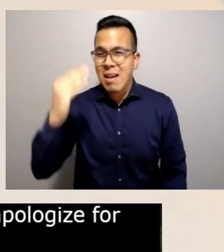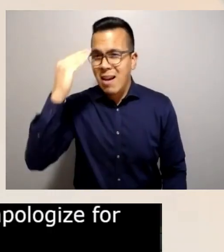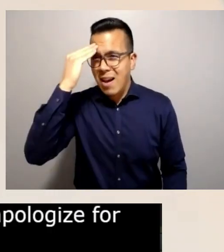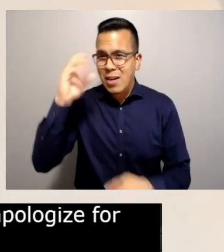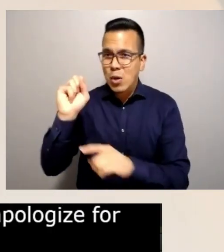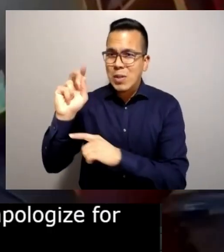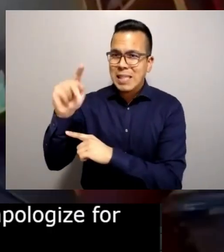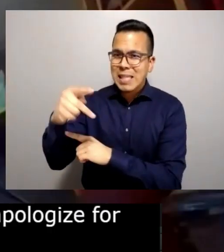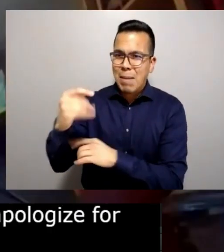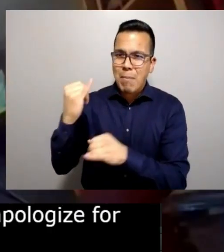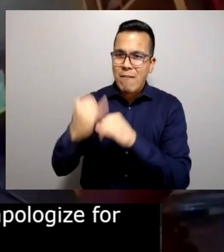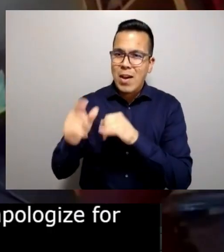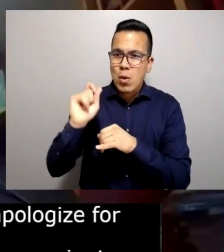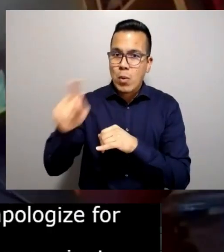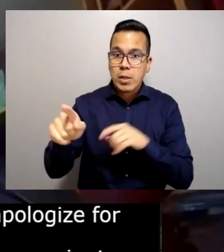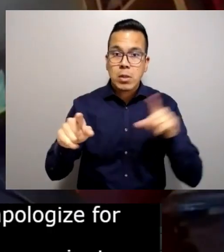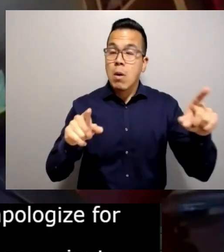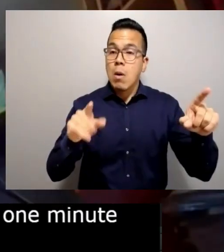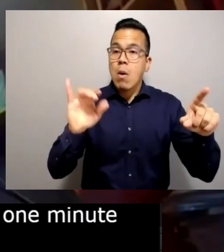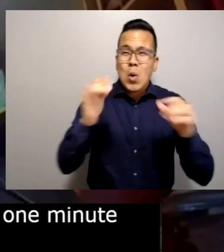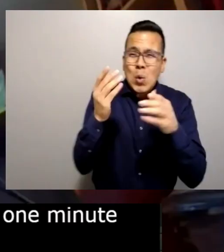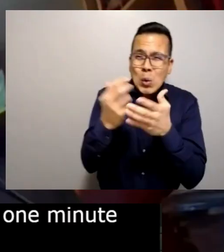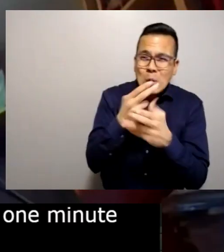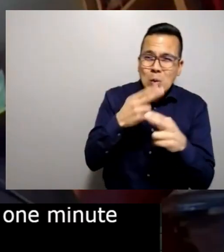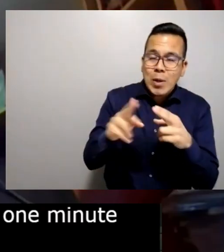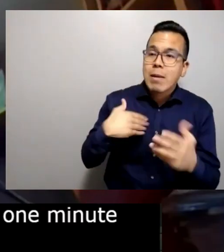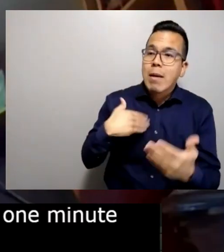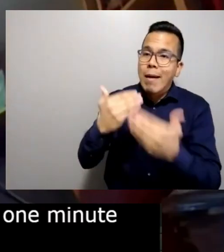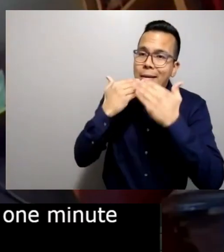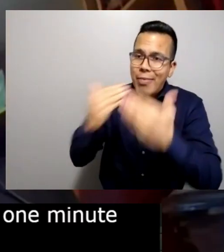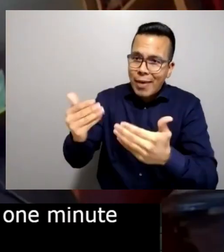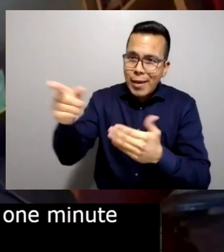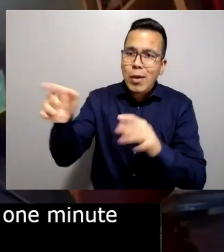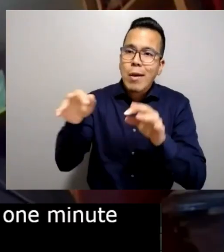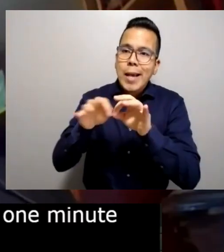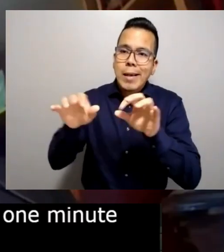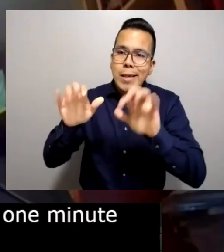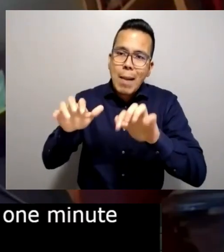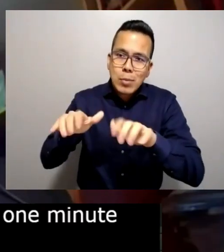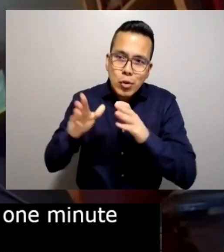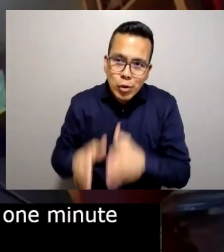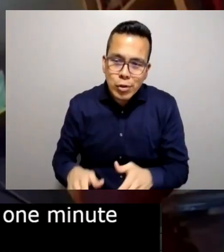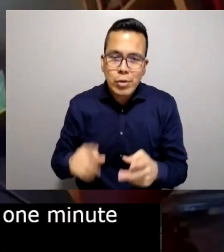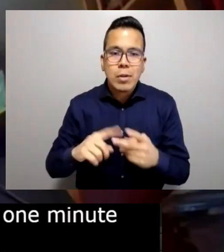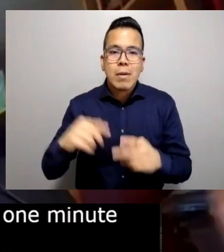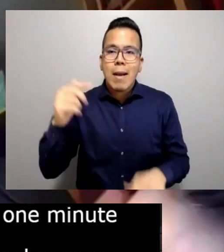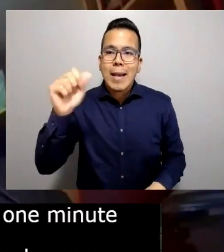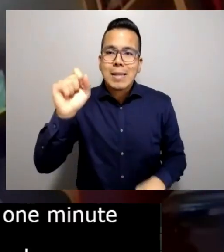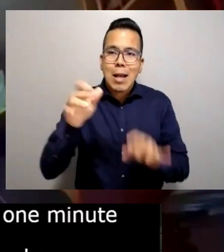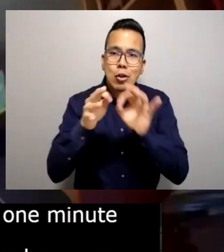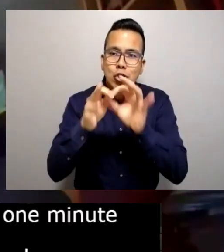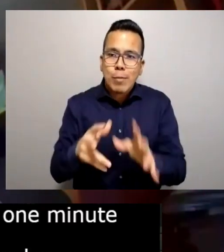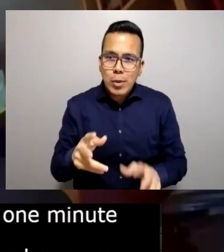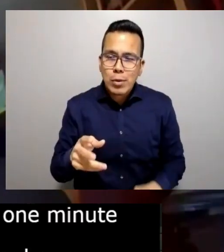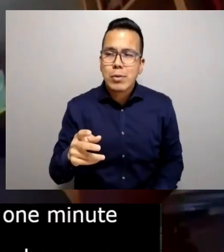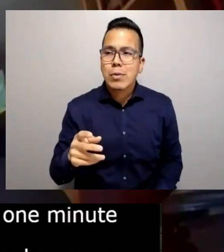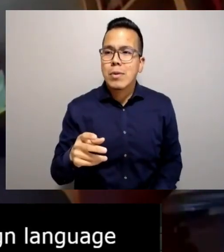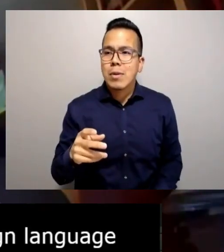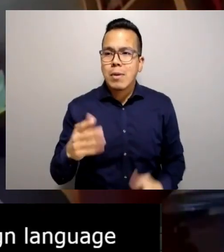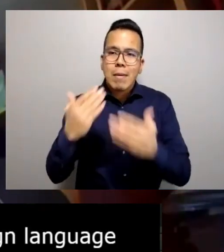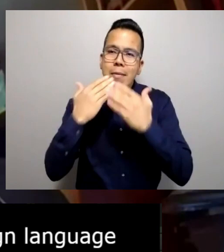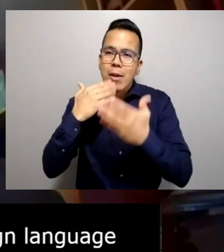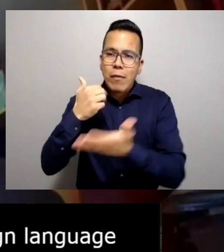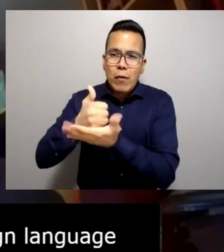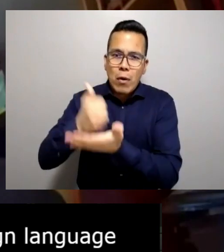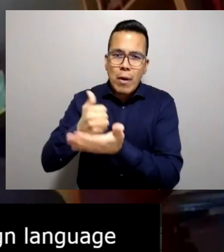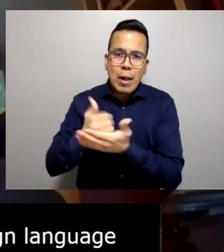minute left. So I just want to also thank our captioner, our sign language interpreter, for their help here. This has